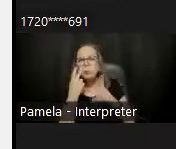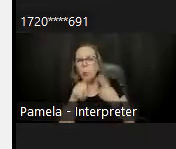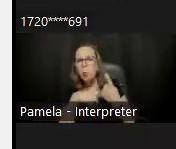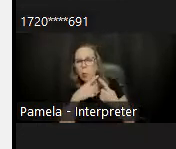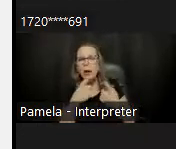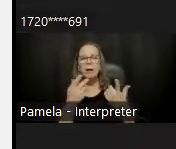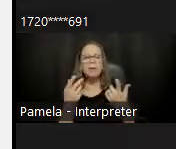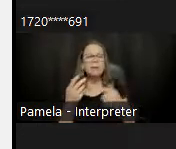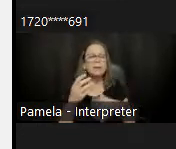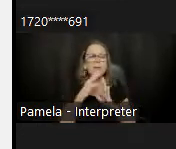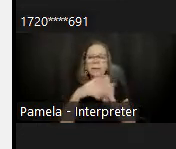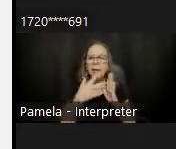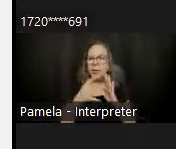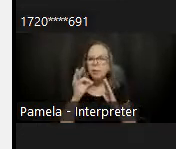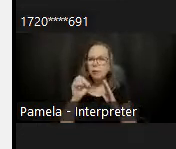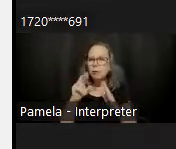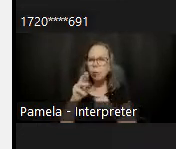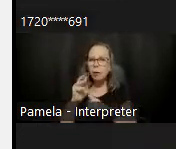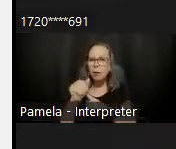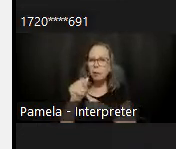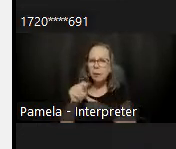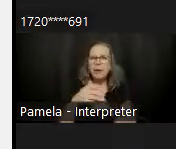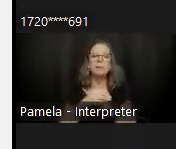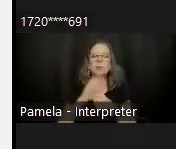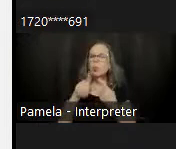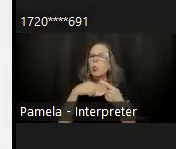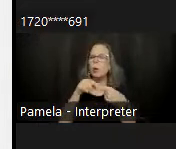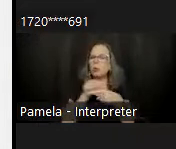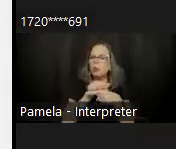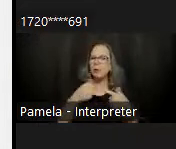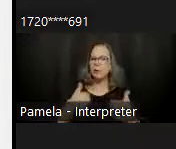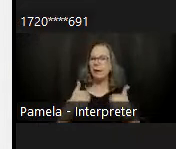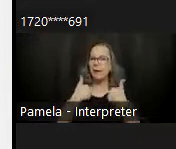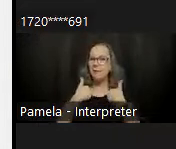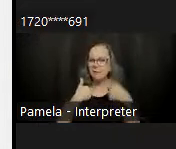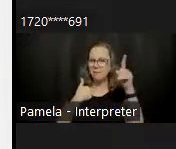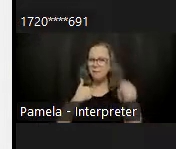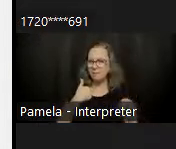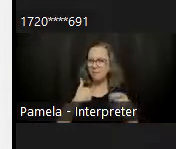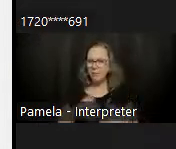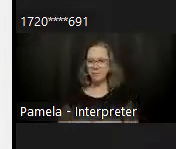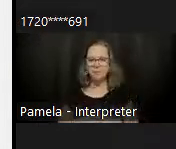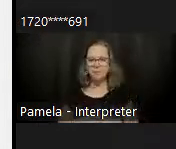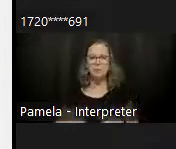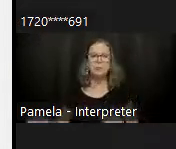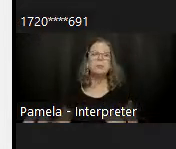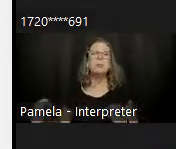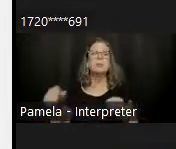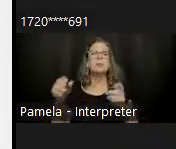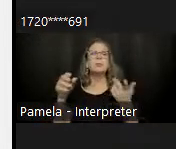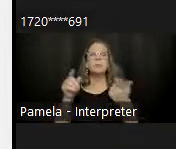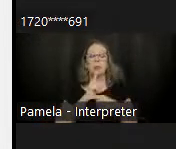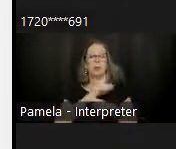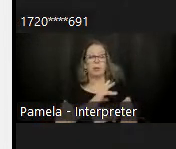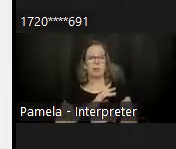calendar format those trainings and when they fall on the schedule. And so what's really